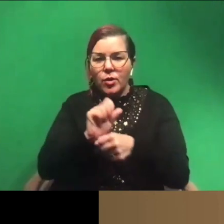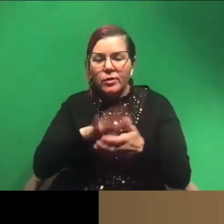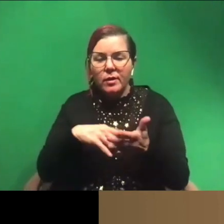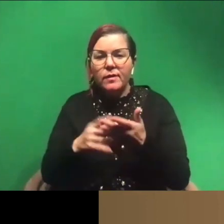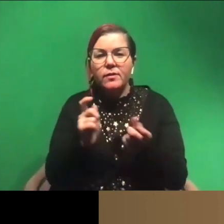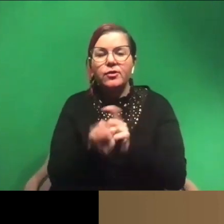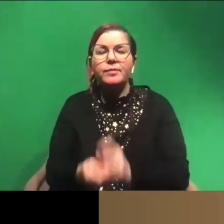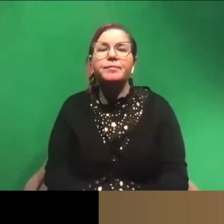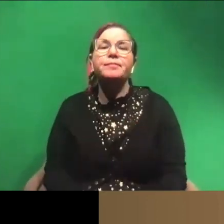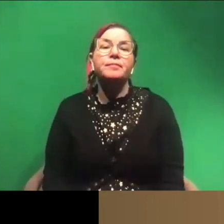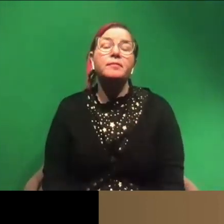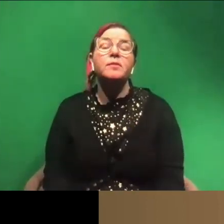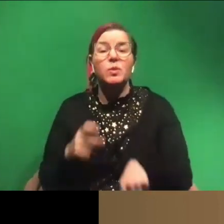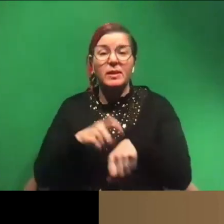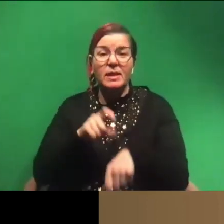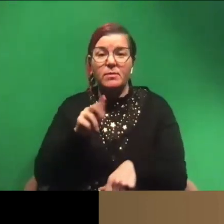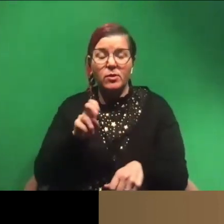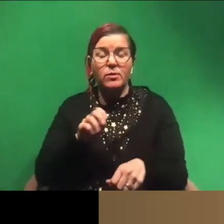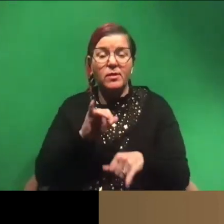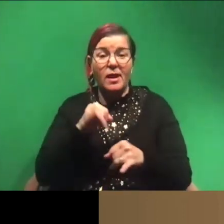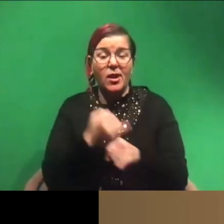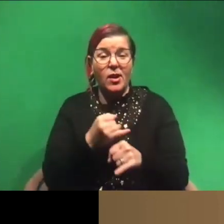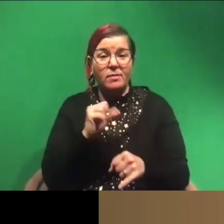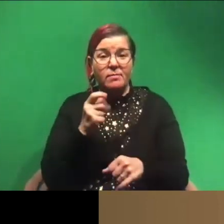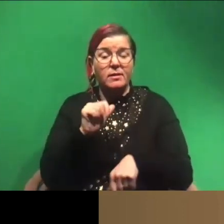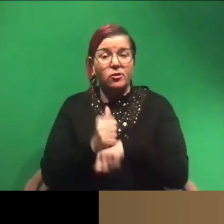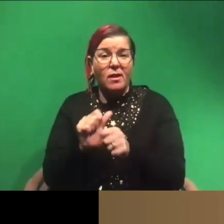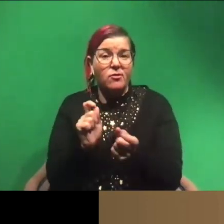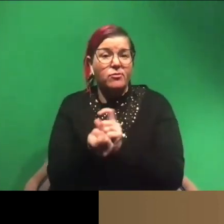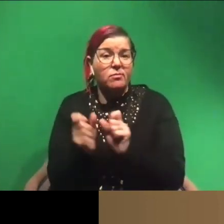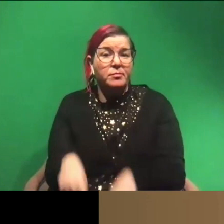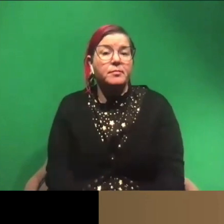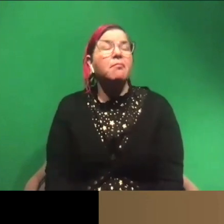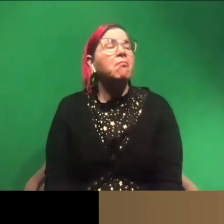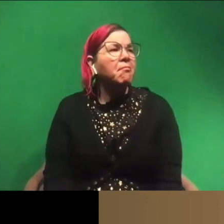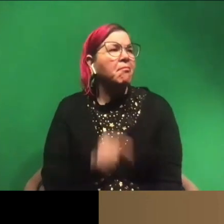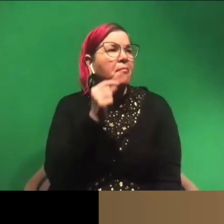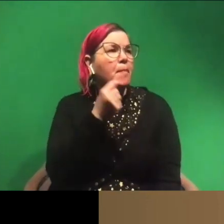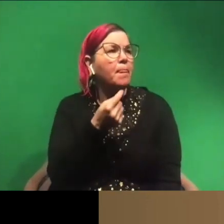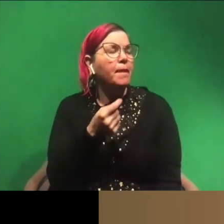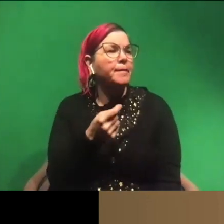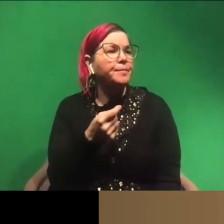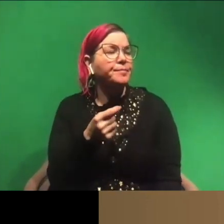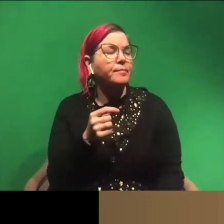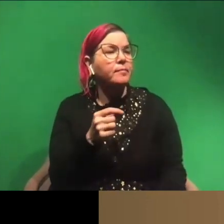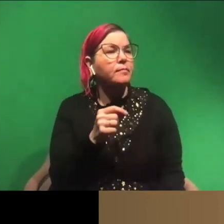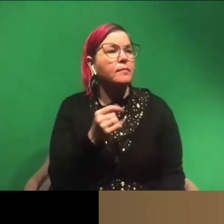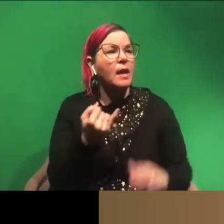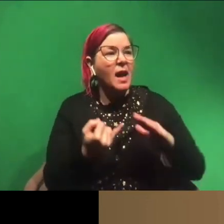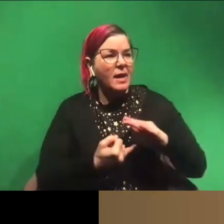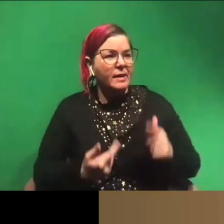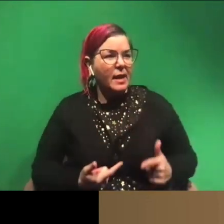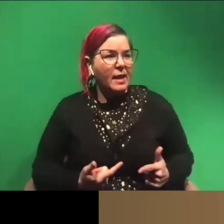So time zones can change on the International Space Station. Cool. How accurately does isolated living help